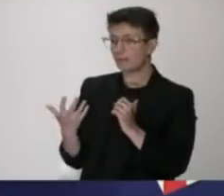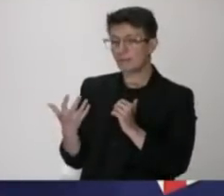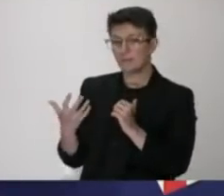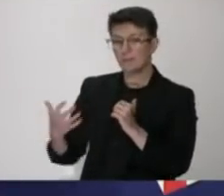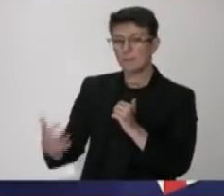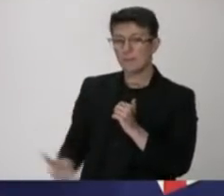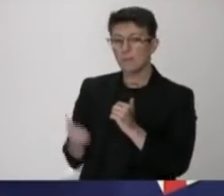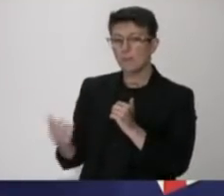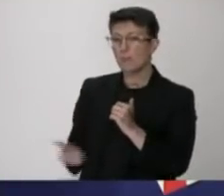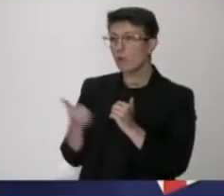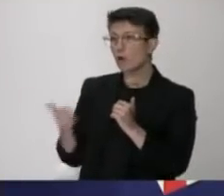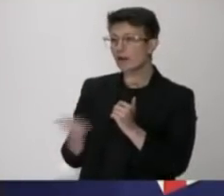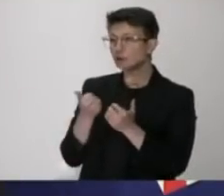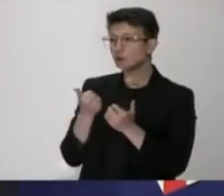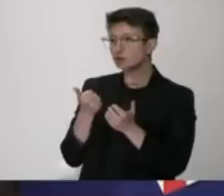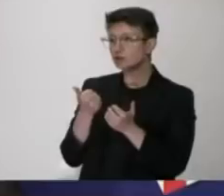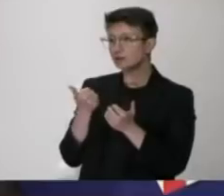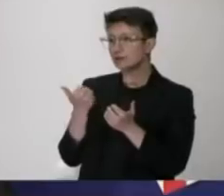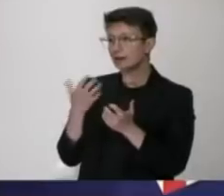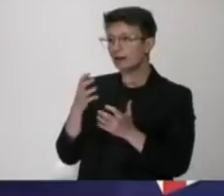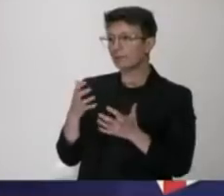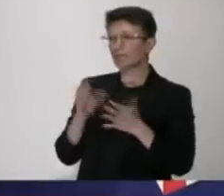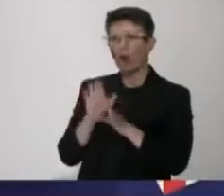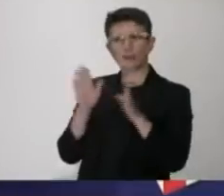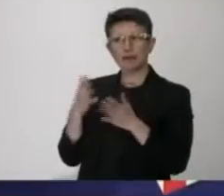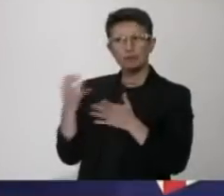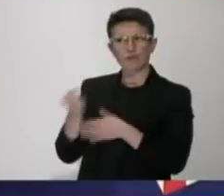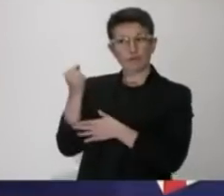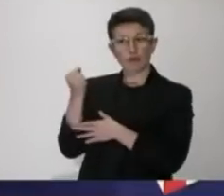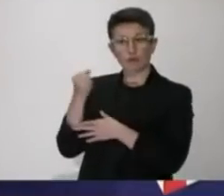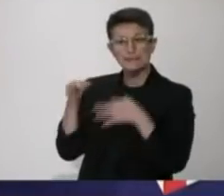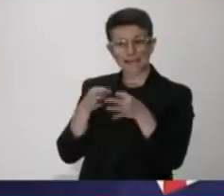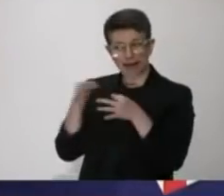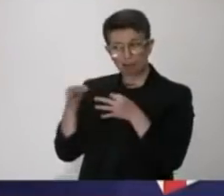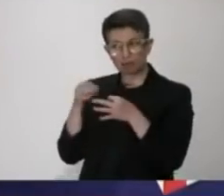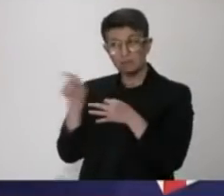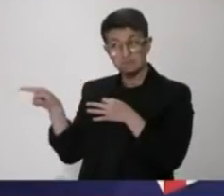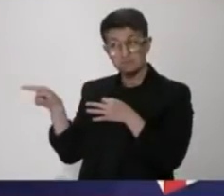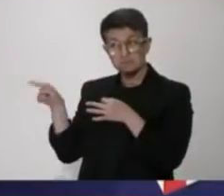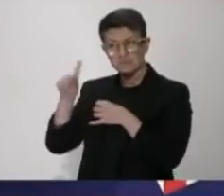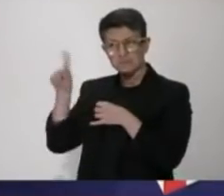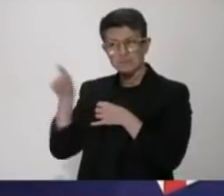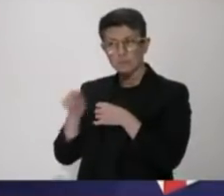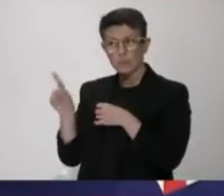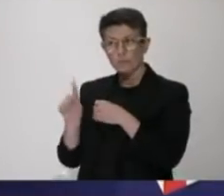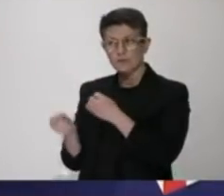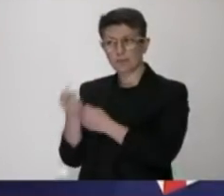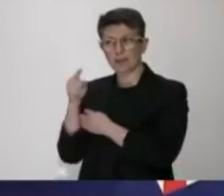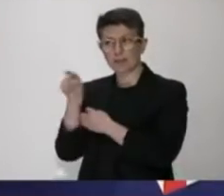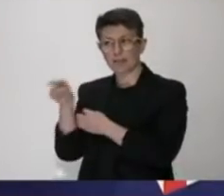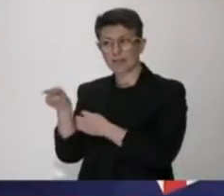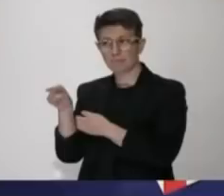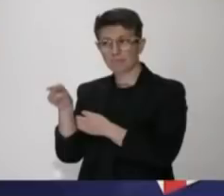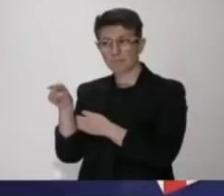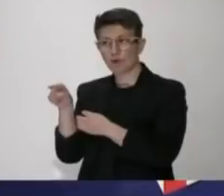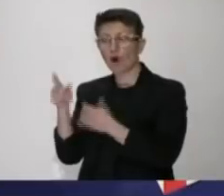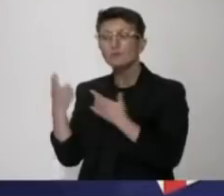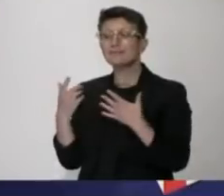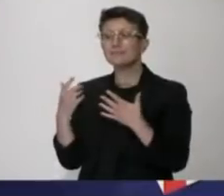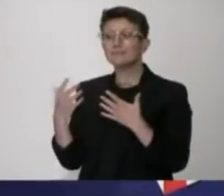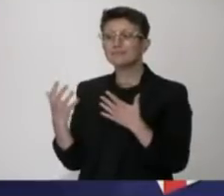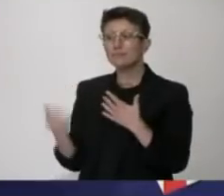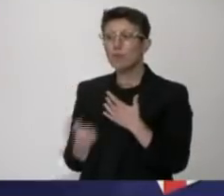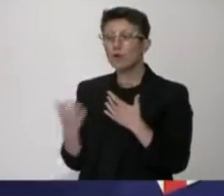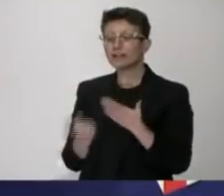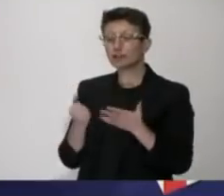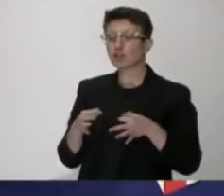it's ultimately a decision that the Reserve Bank continues to offer the conditions that allow the trading banks to be able to do the mortgage deferral scheme.